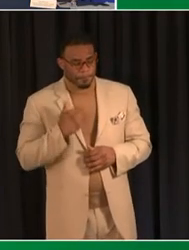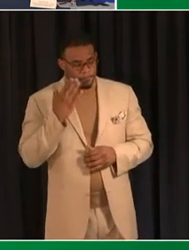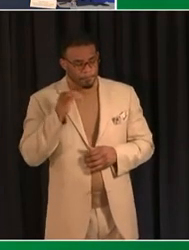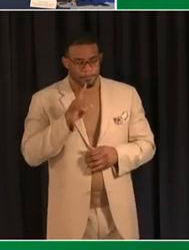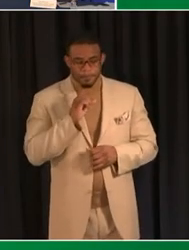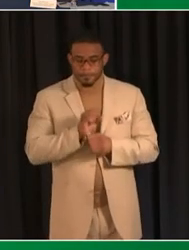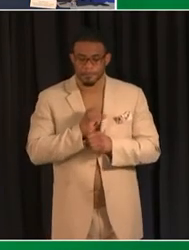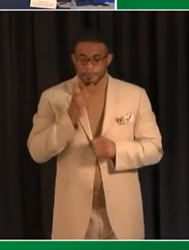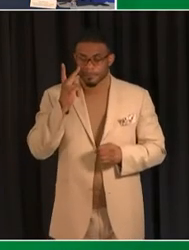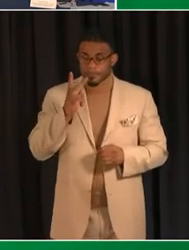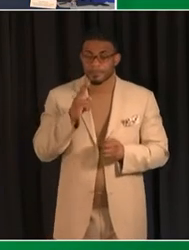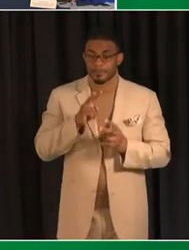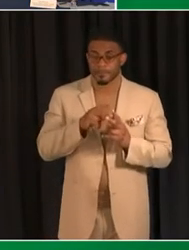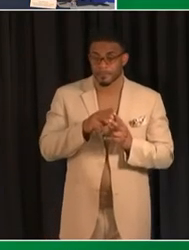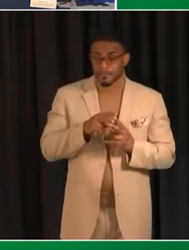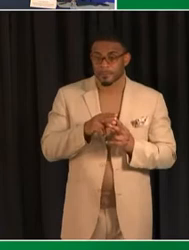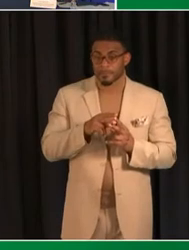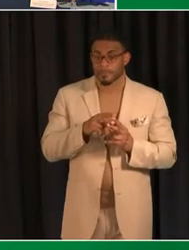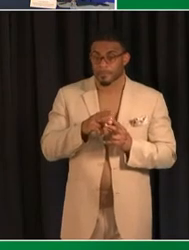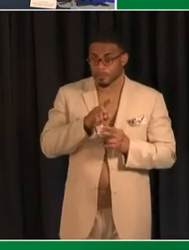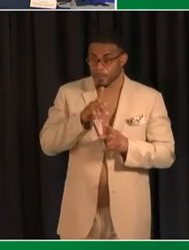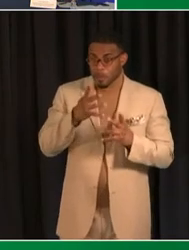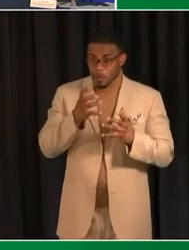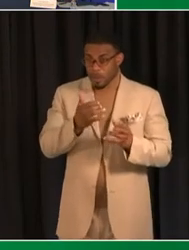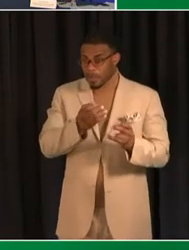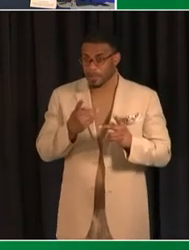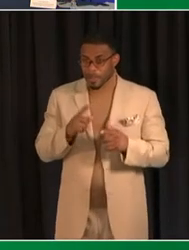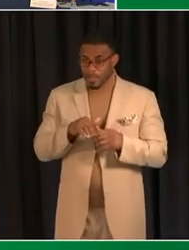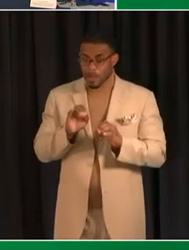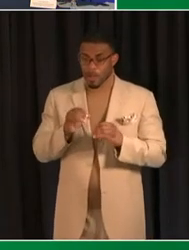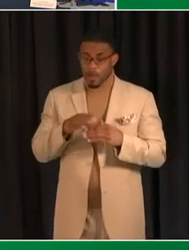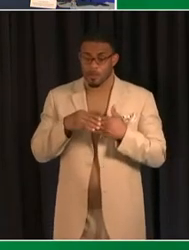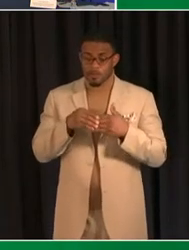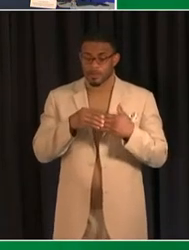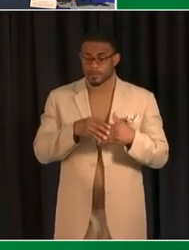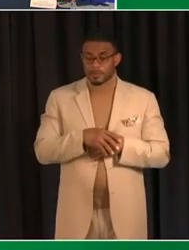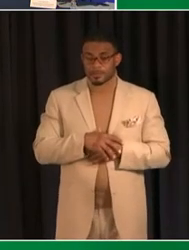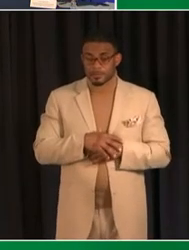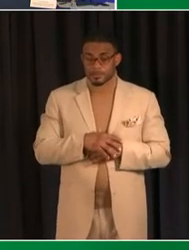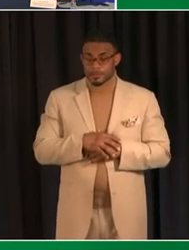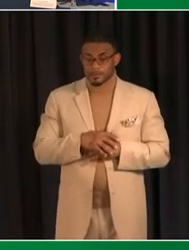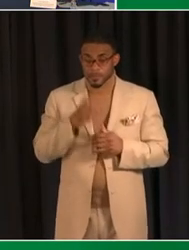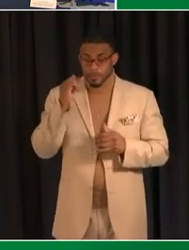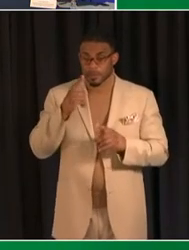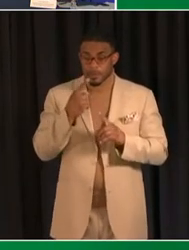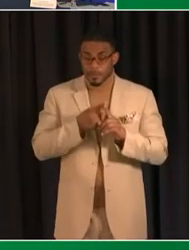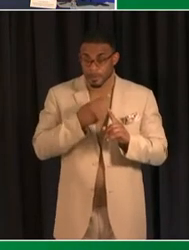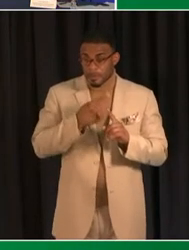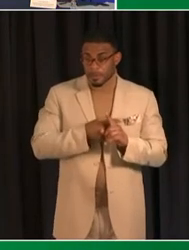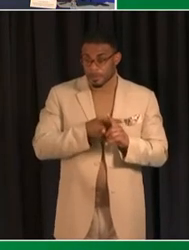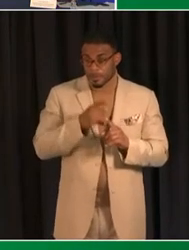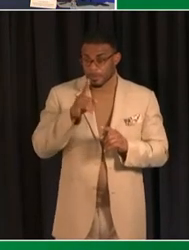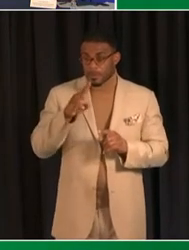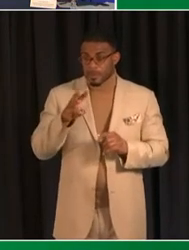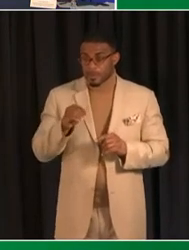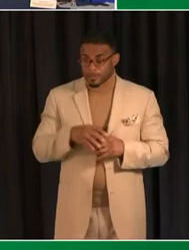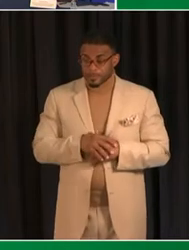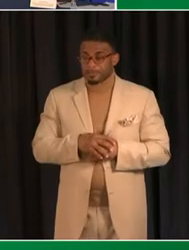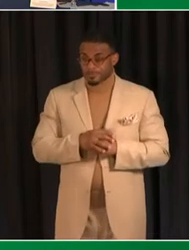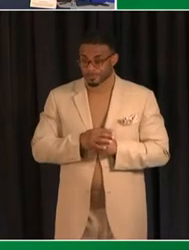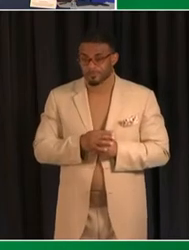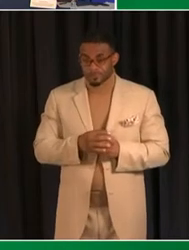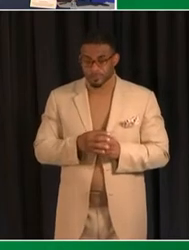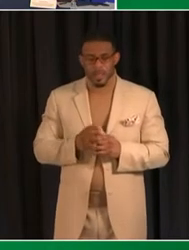we are definitely seeing people wanting to come back into the office on flexibility with its month-to-month, 3, 6, or